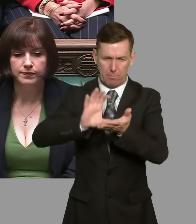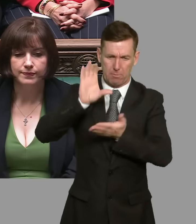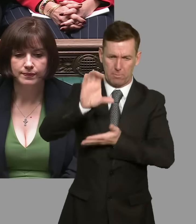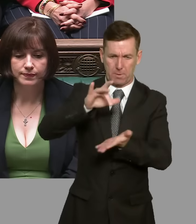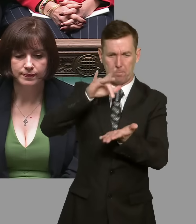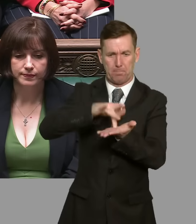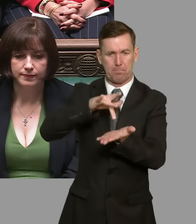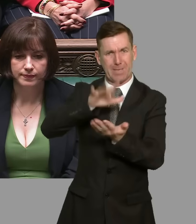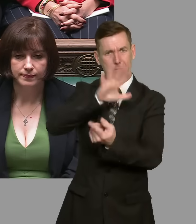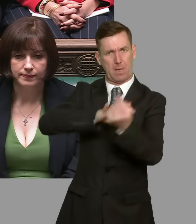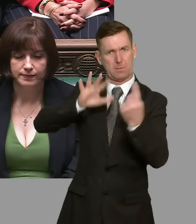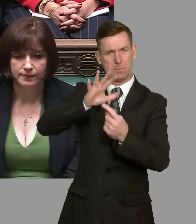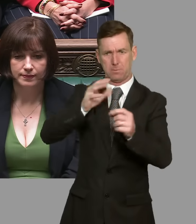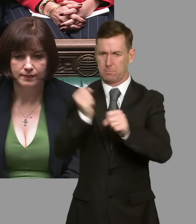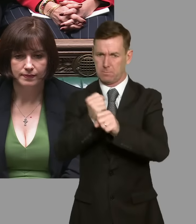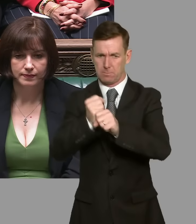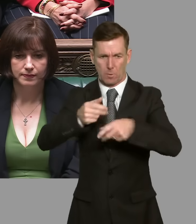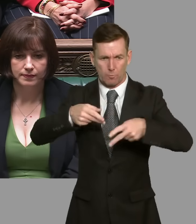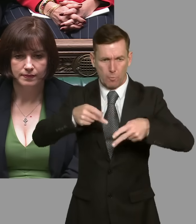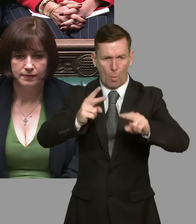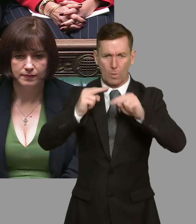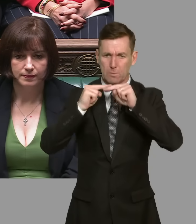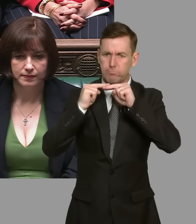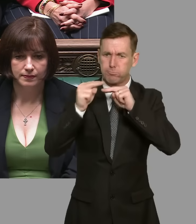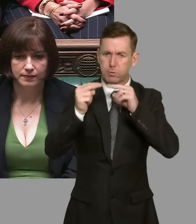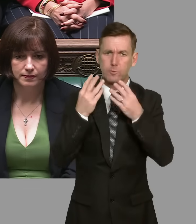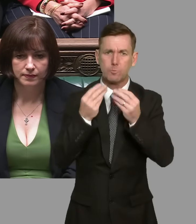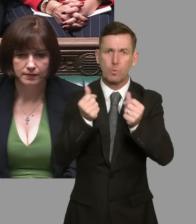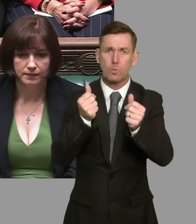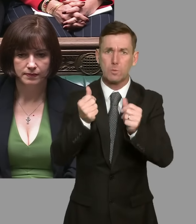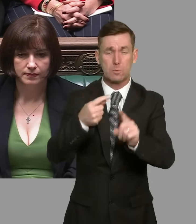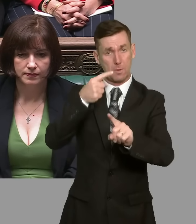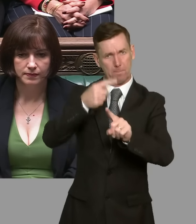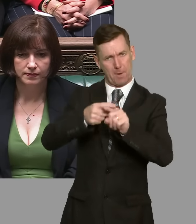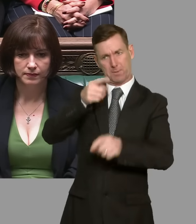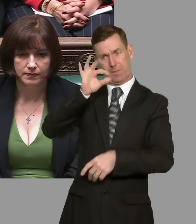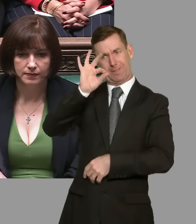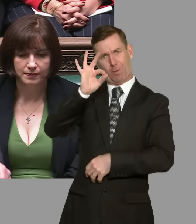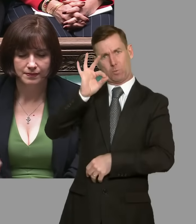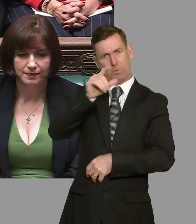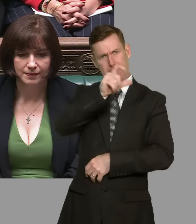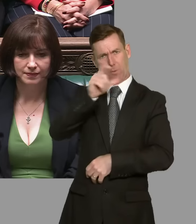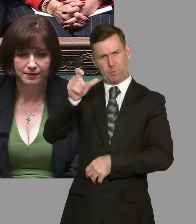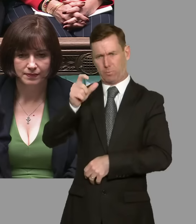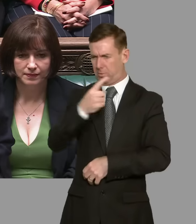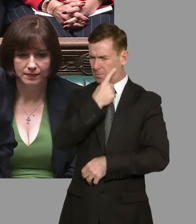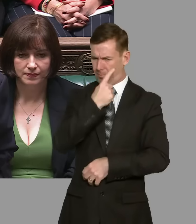councils must prove they're fixing roads properly. And I'm pleased many excellent Labour councils across the